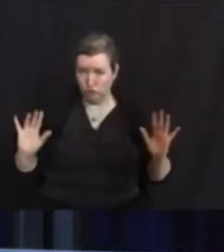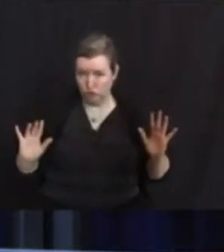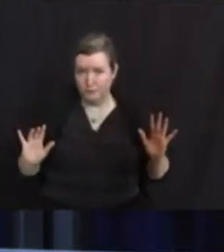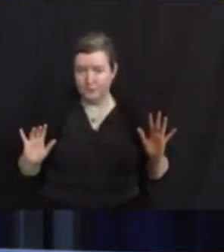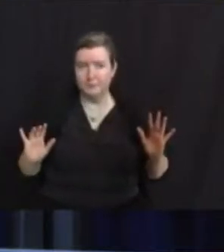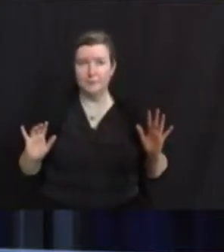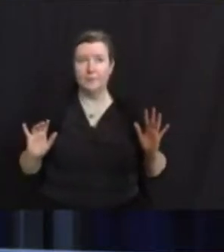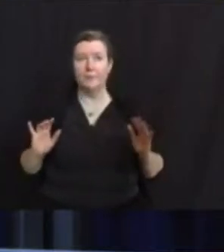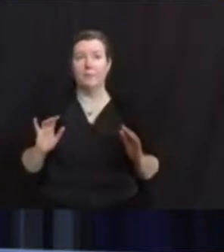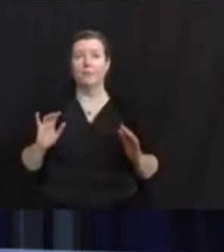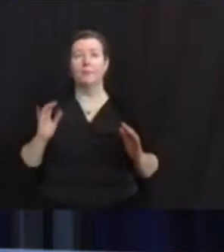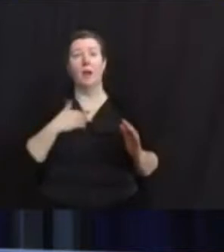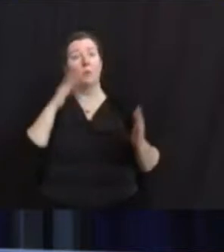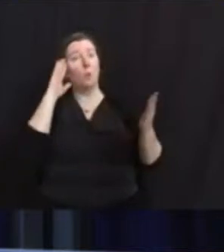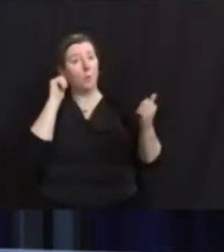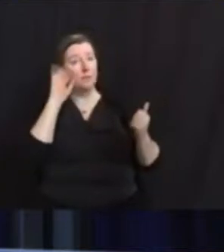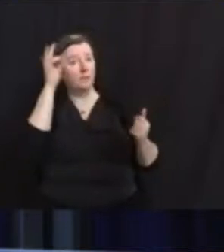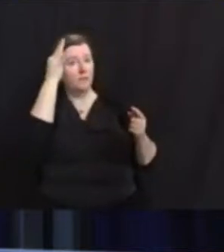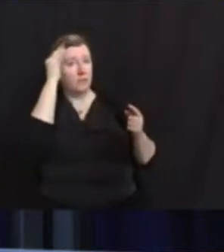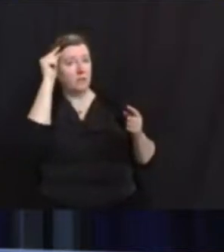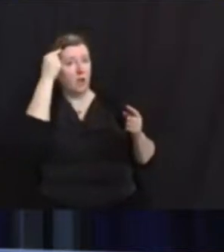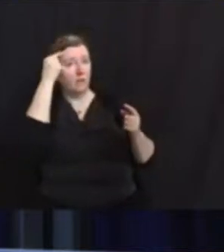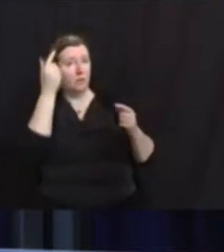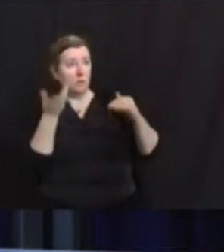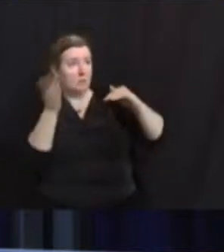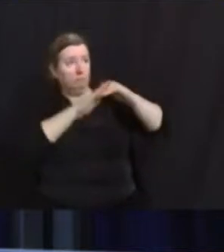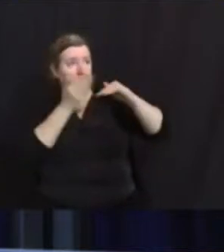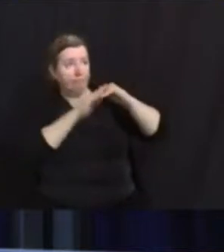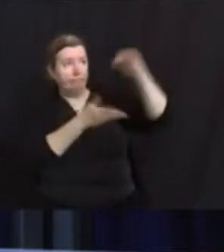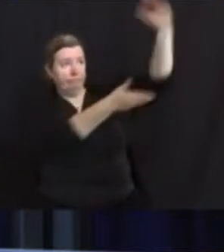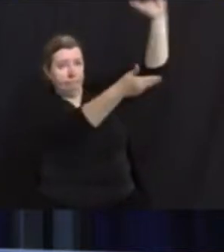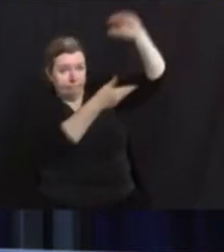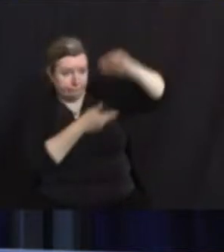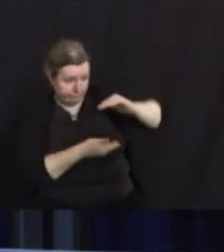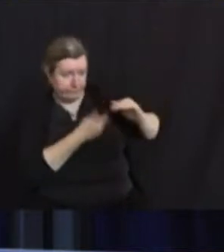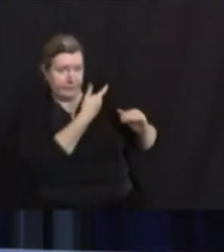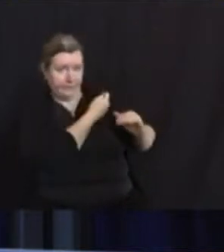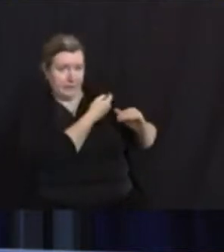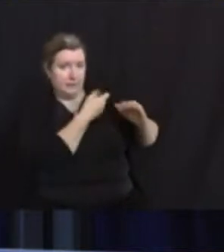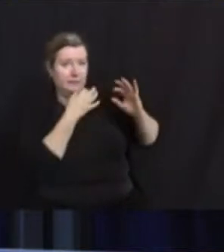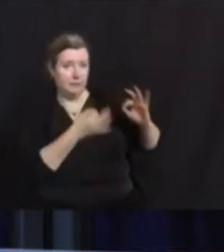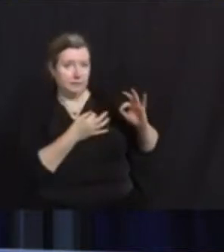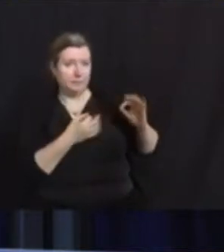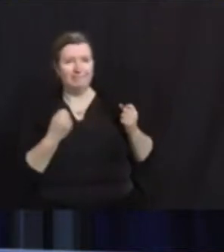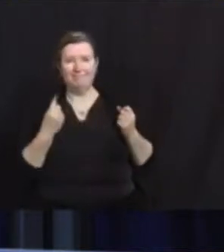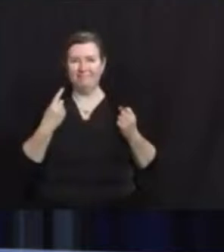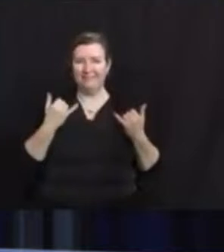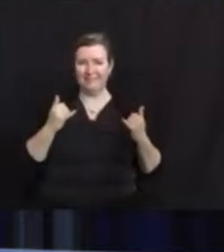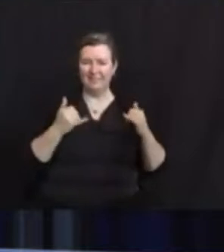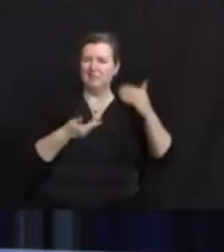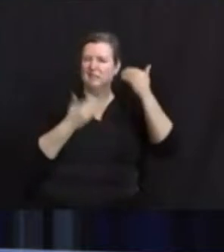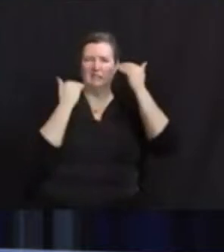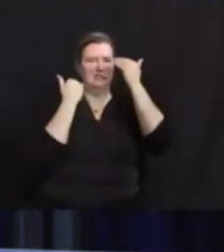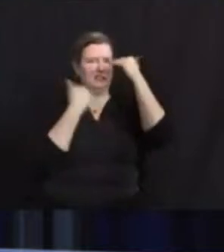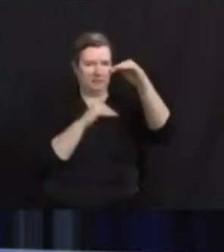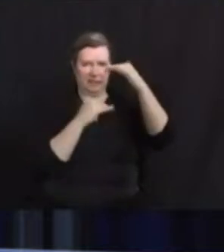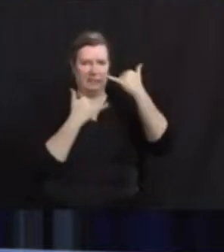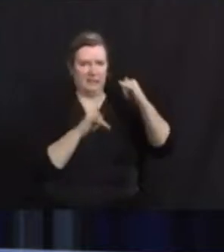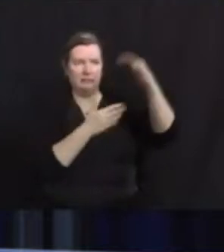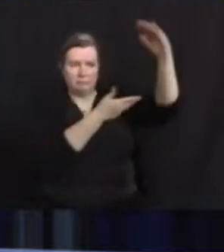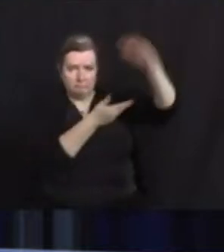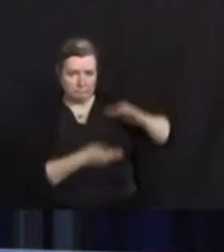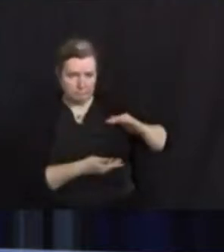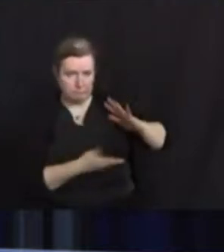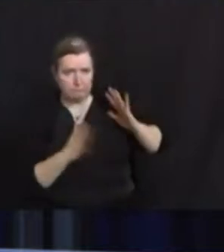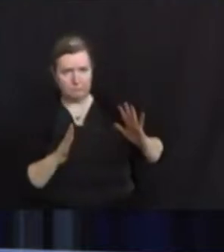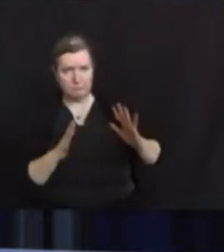government will continue to increase vaccine supply, but currently doses are still very limited. So we continue to ask for the